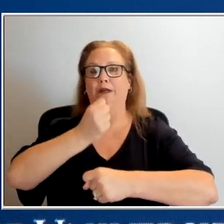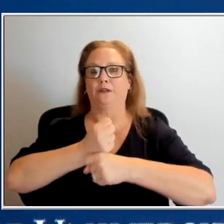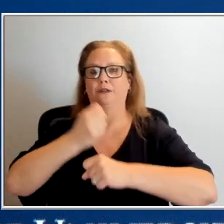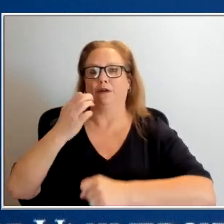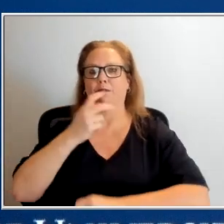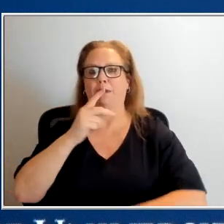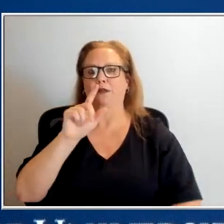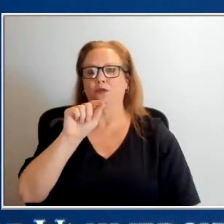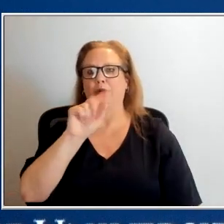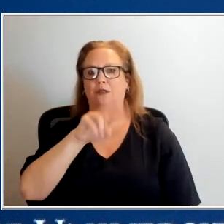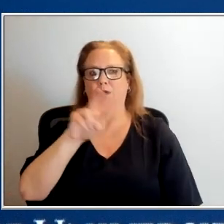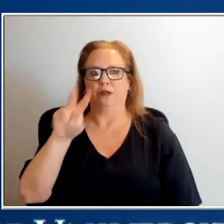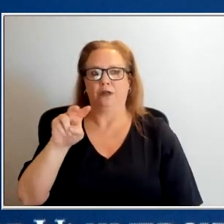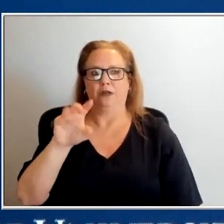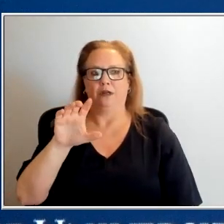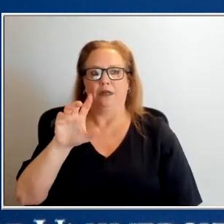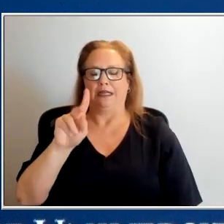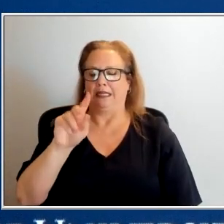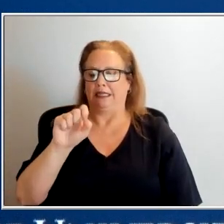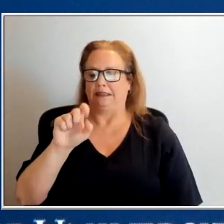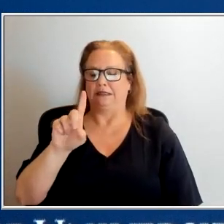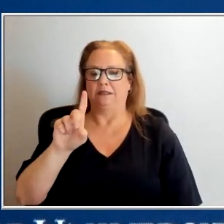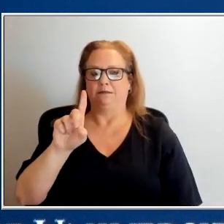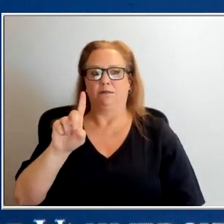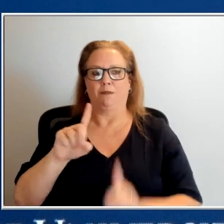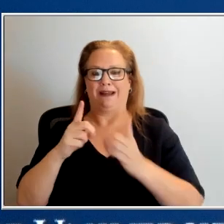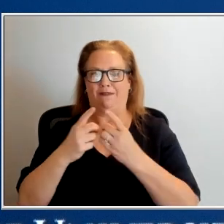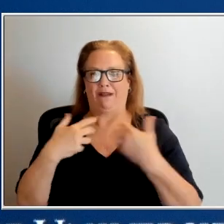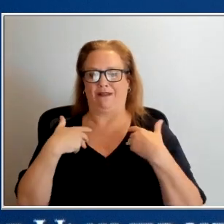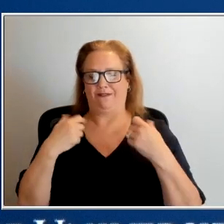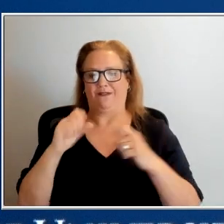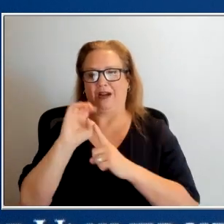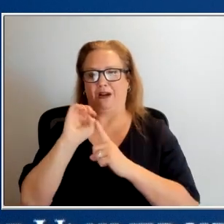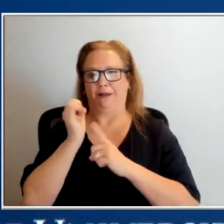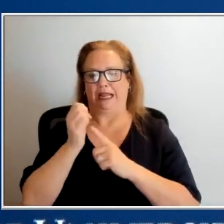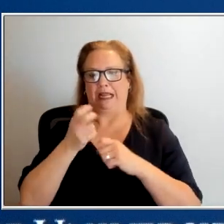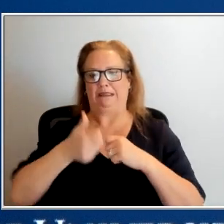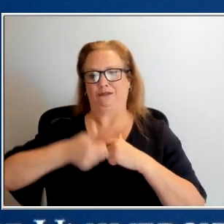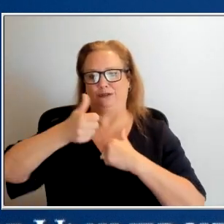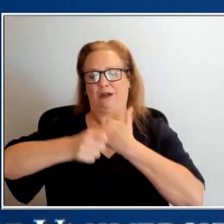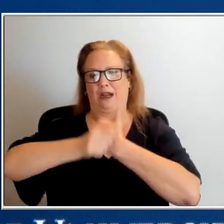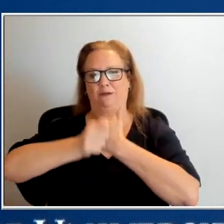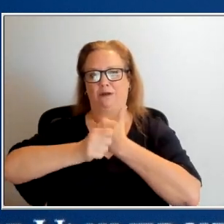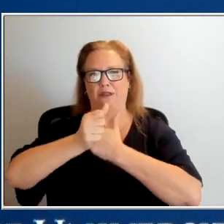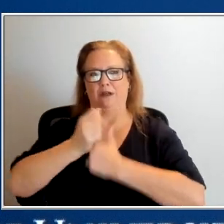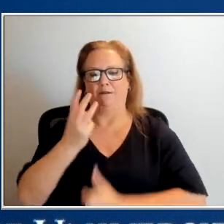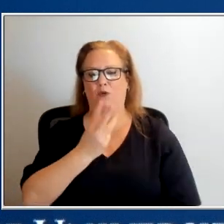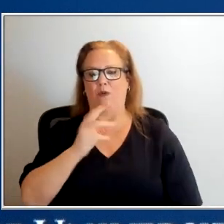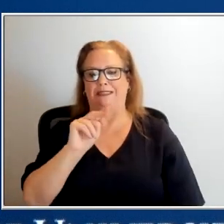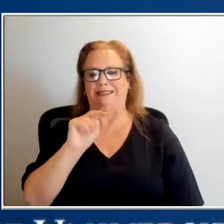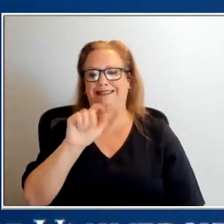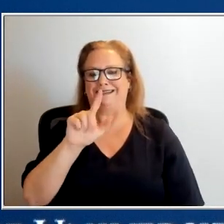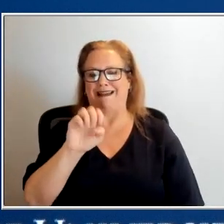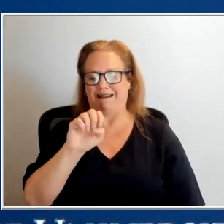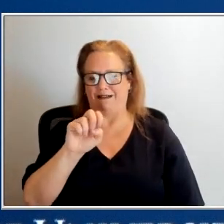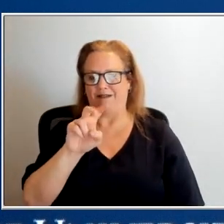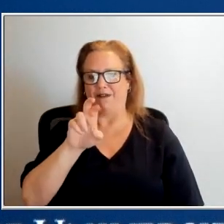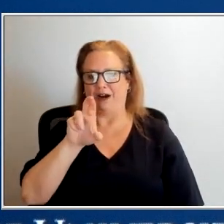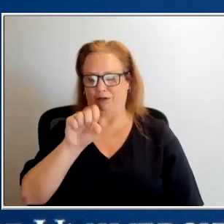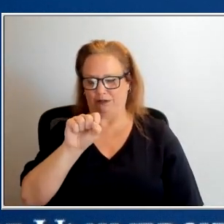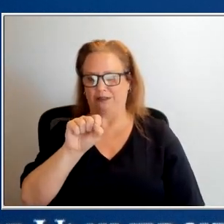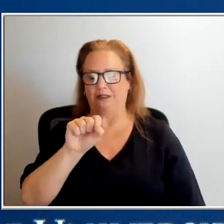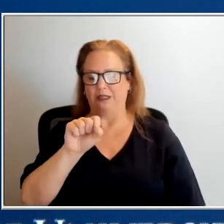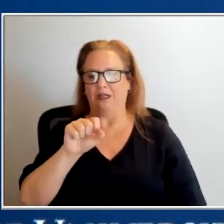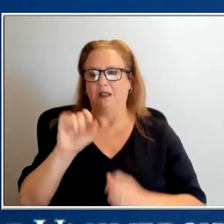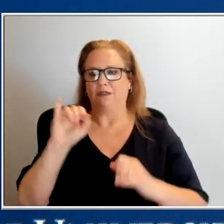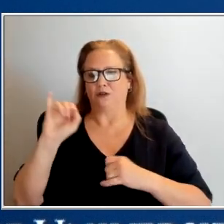2022, the Kansas Department of Health and Environment has issued high-risk warnings for West Nile virus. We know that those infections